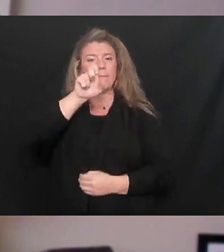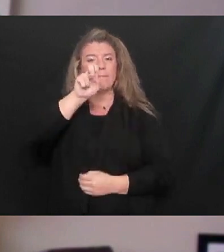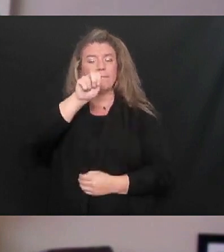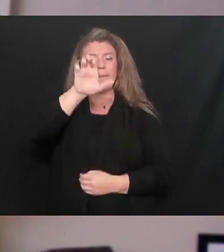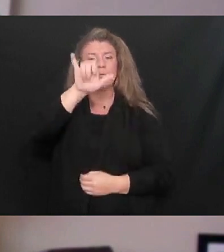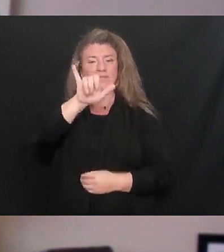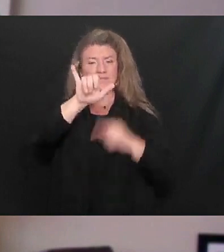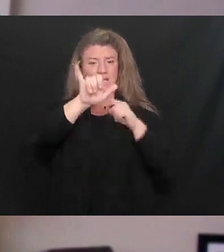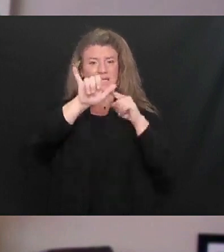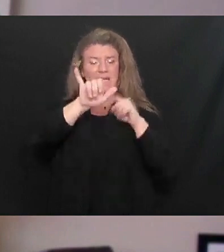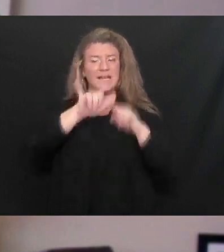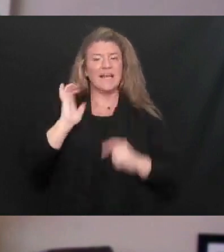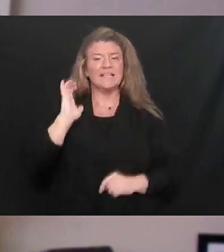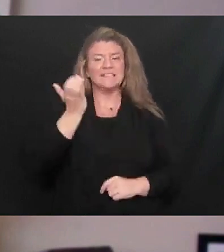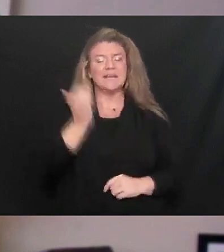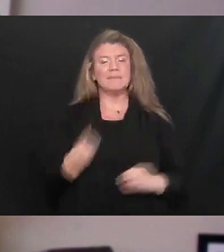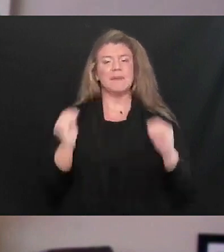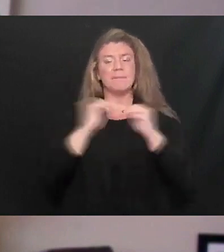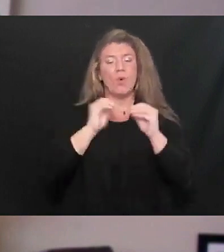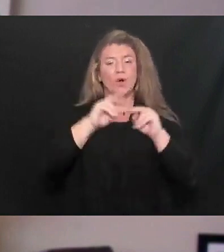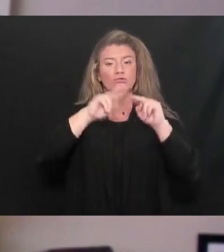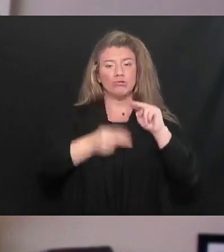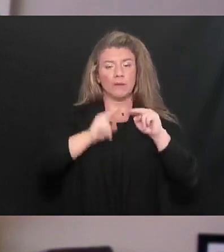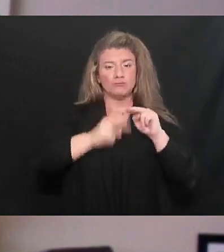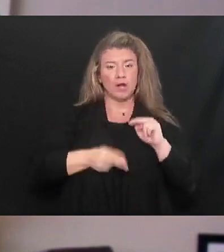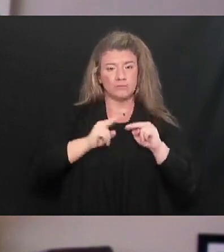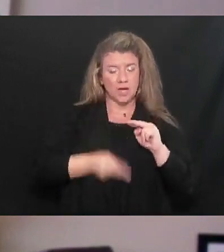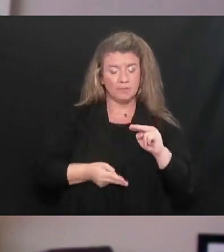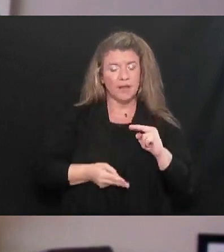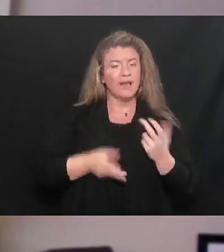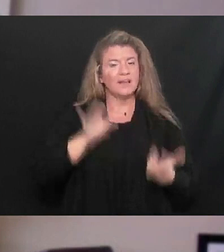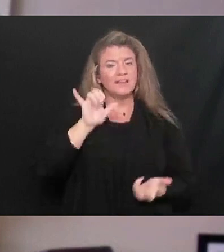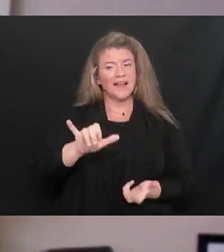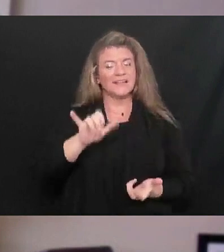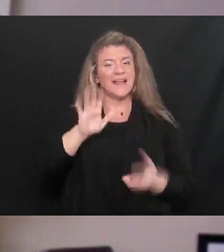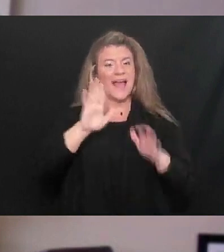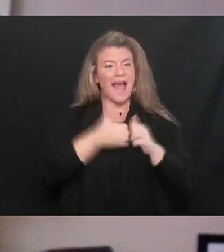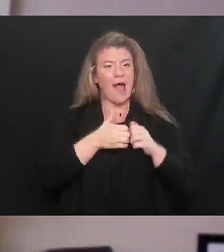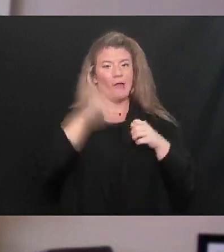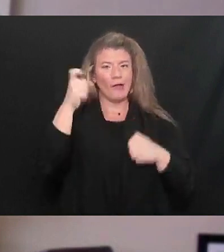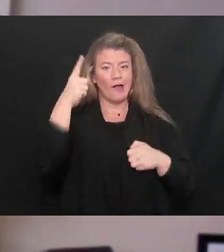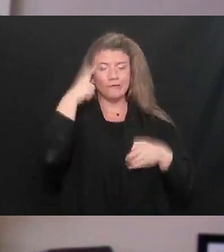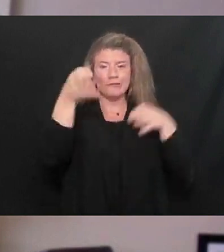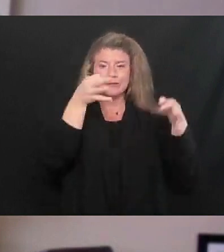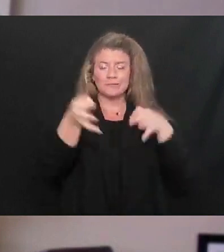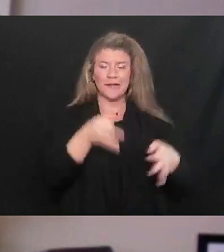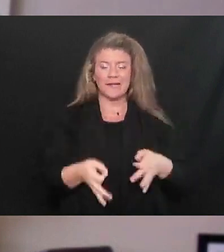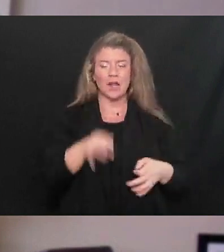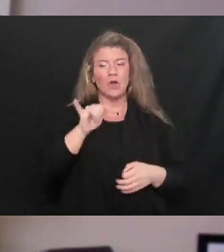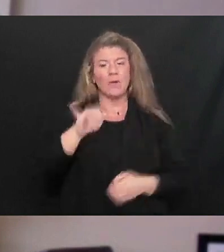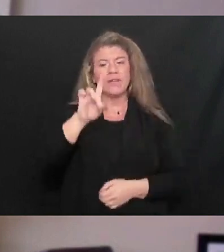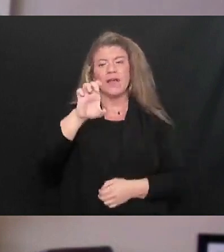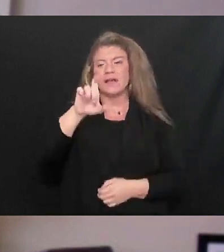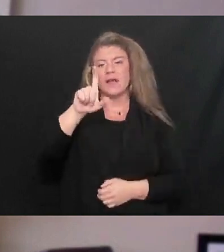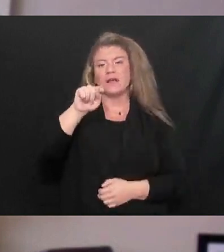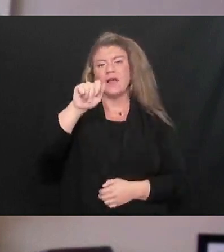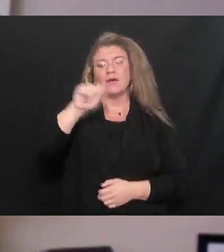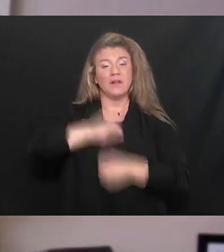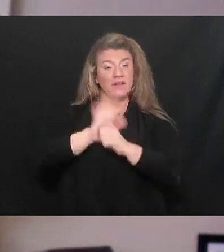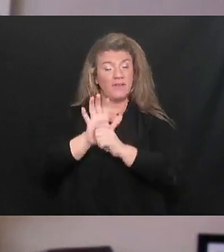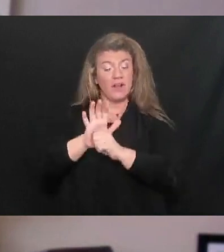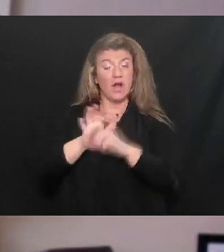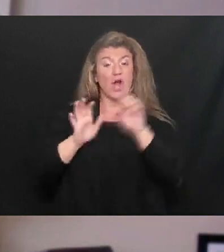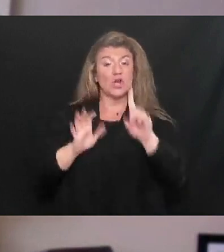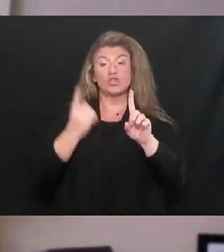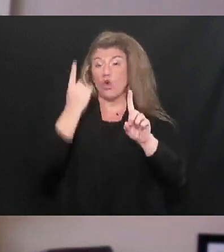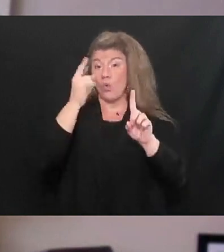steeper drop, and that's particularly relevant, as the governor just communicated, with the Delta variant. So one of the